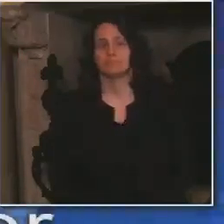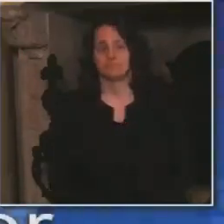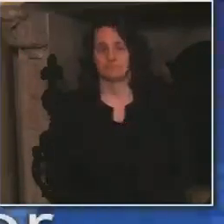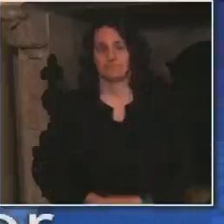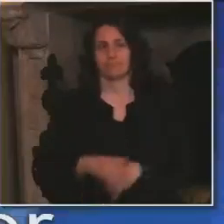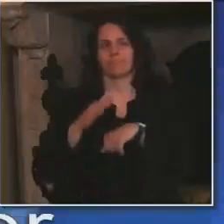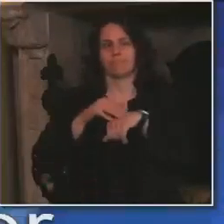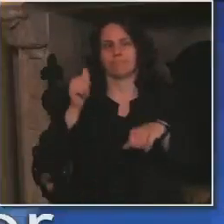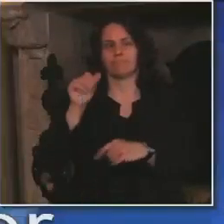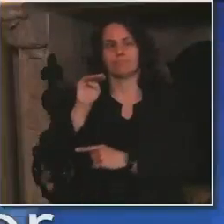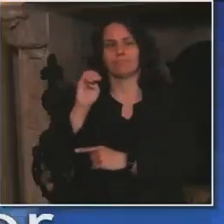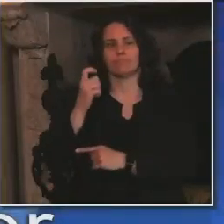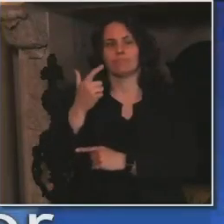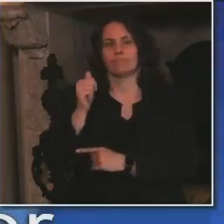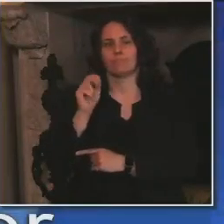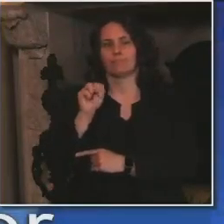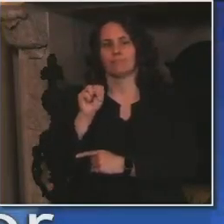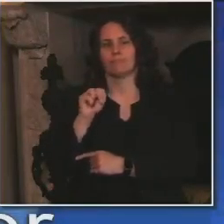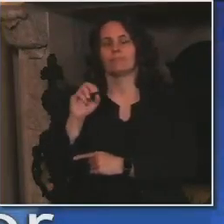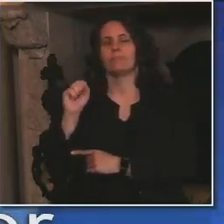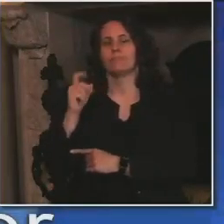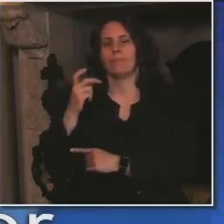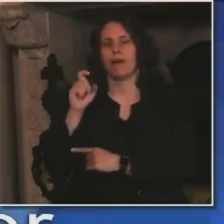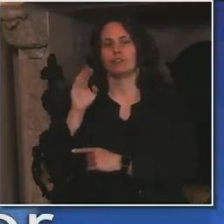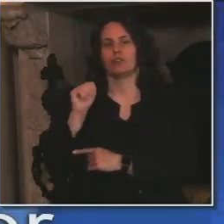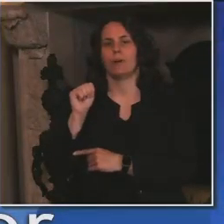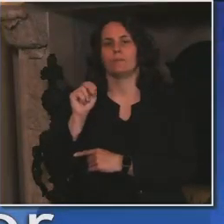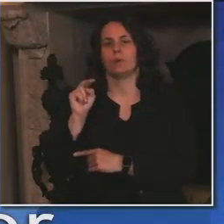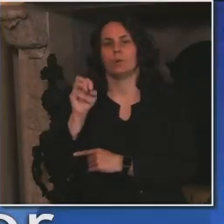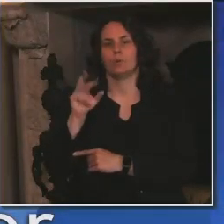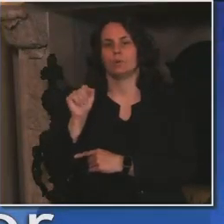Carpenter from Spectrum News One. Megan?